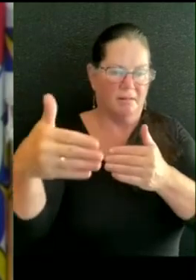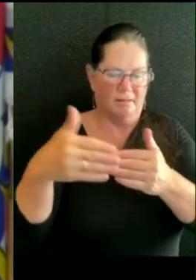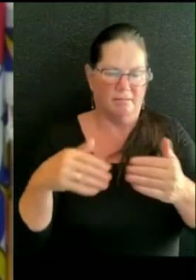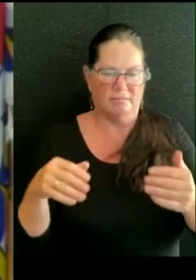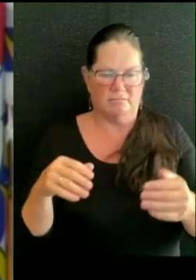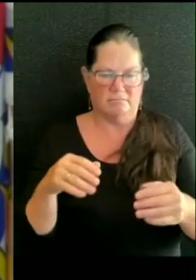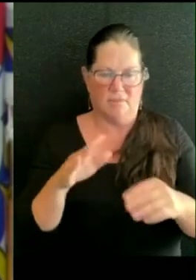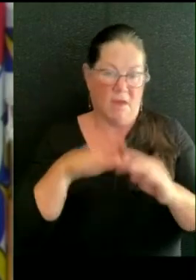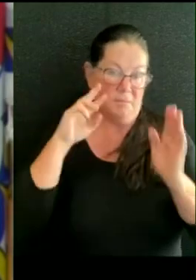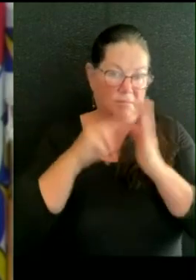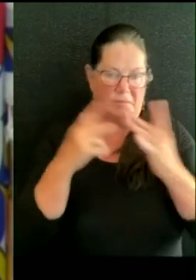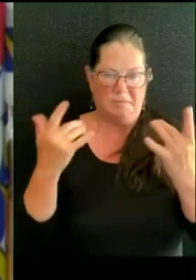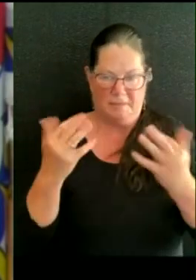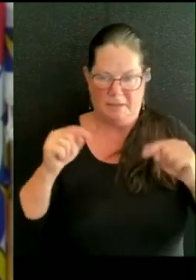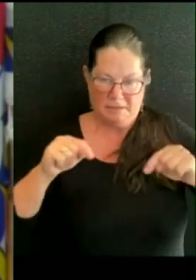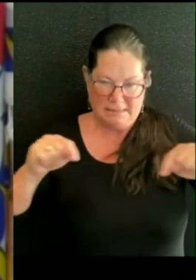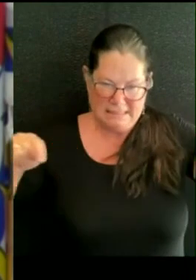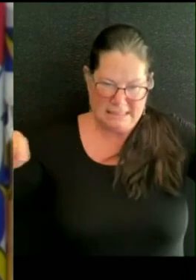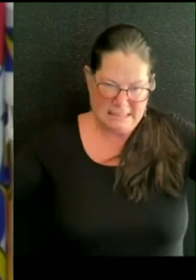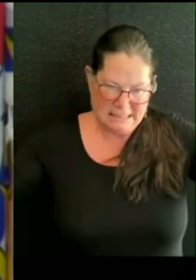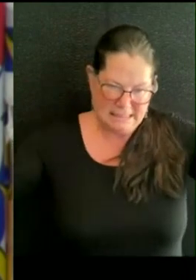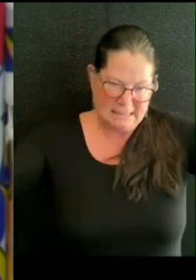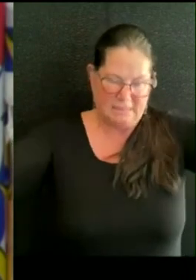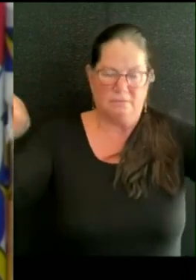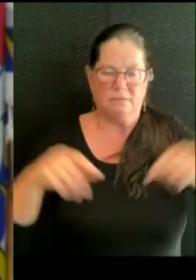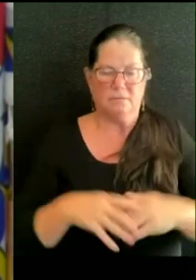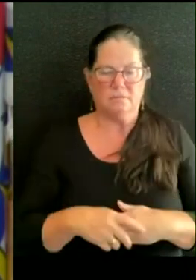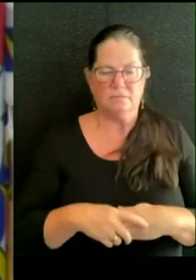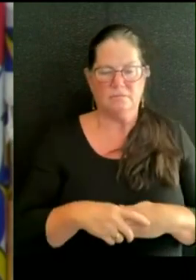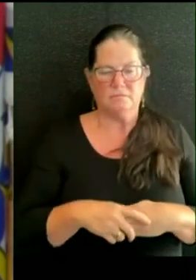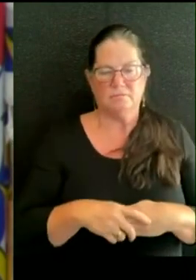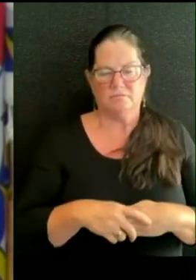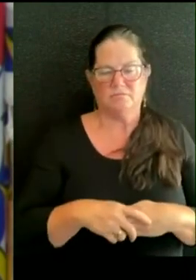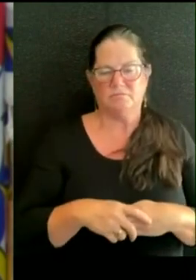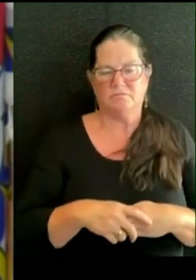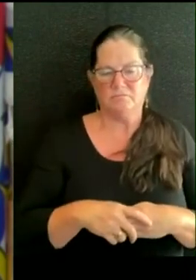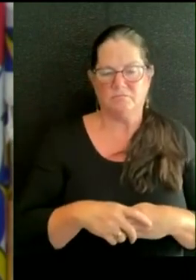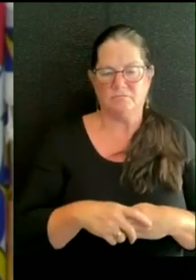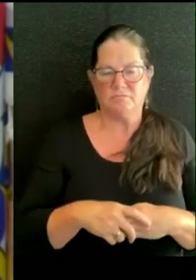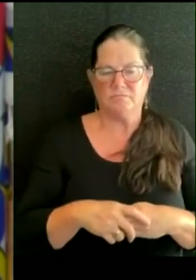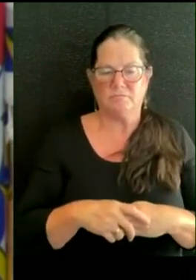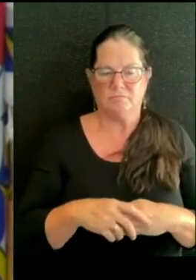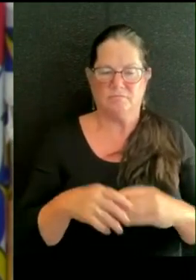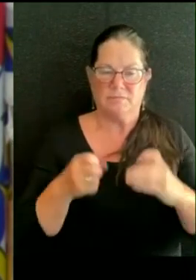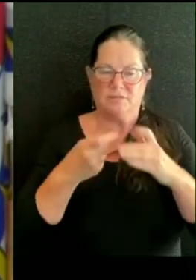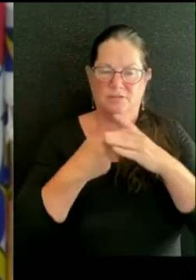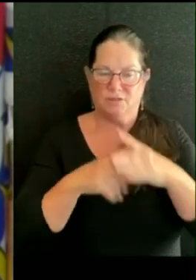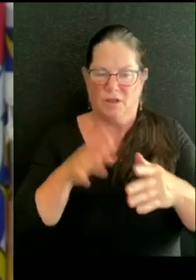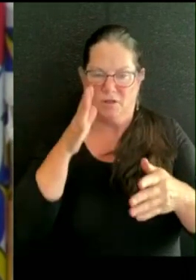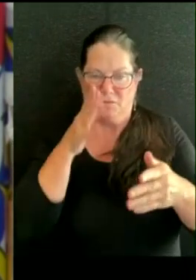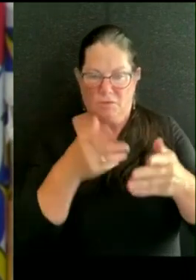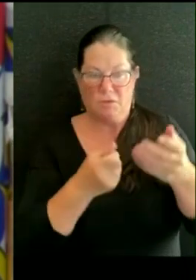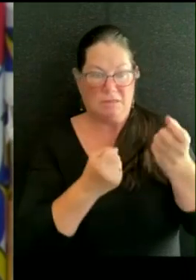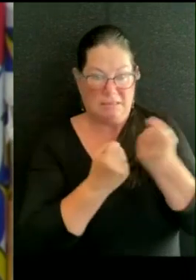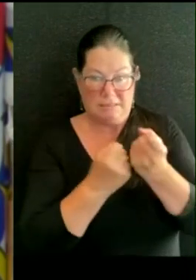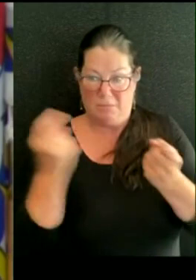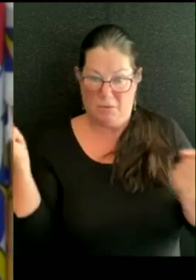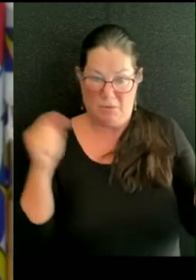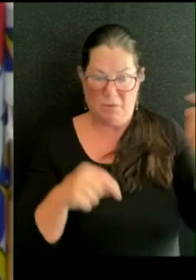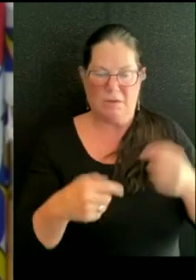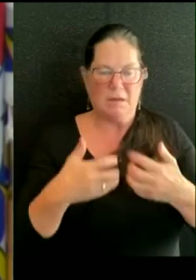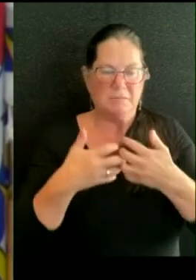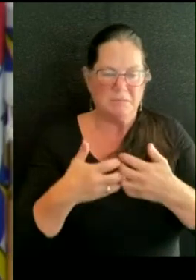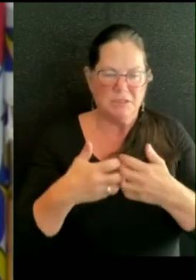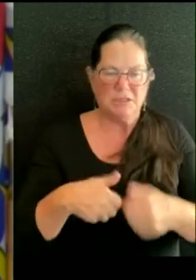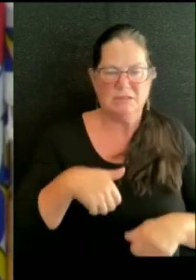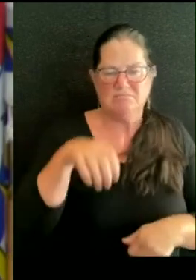edge. Ignition operations will be supported by ground crews, heavy equipment, aerial resources, working from